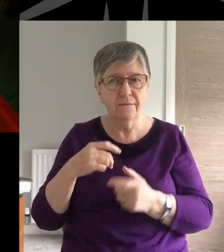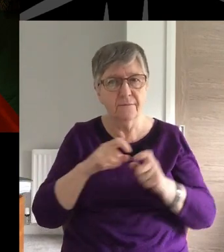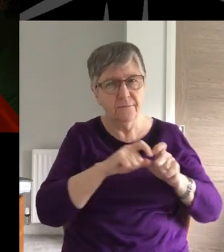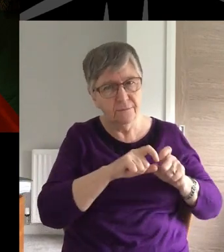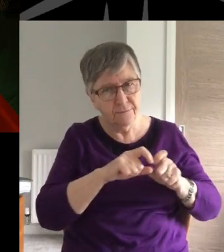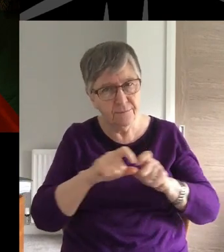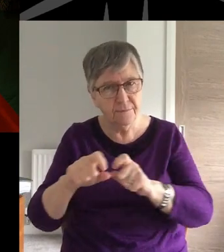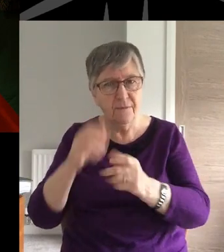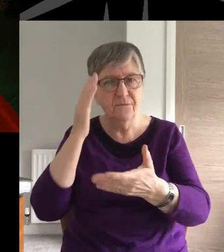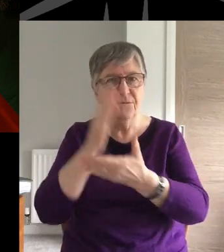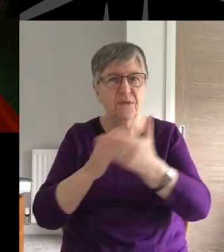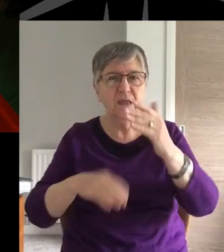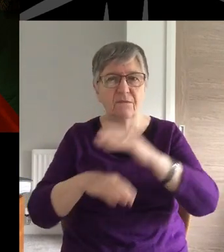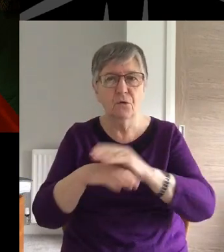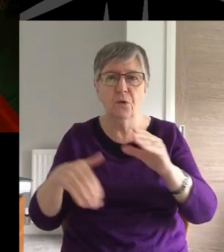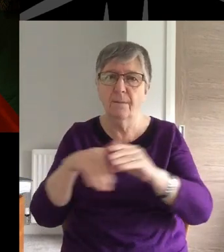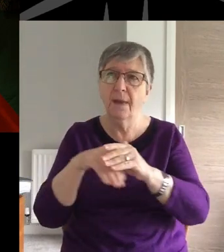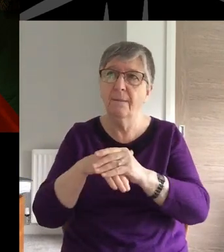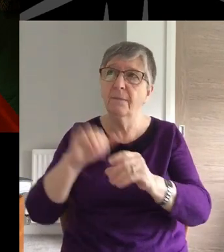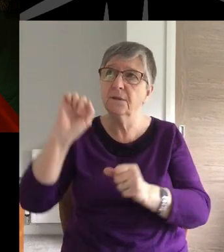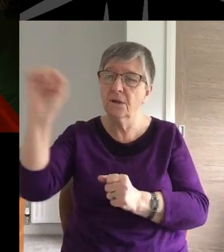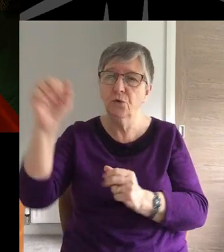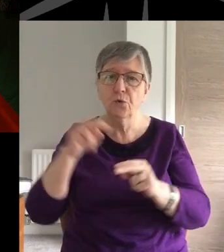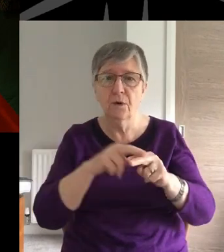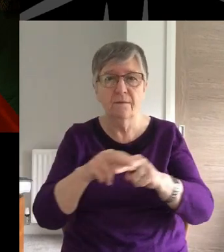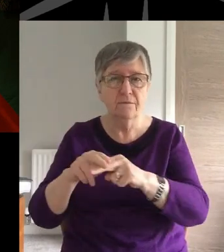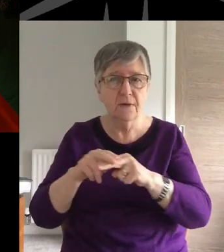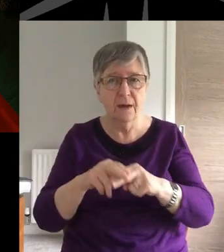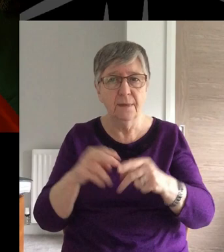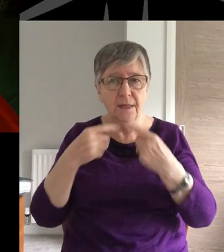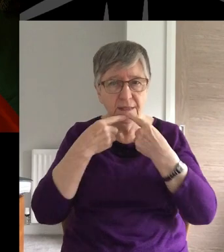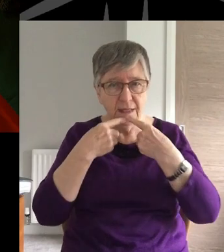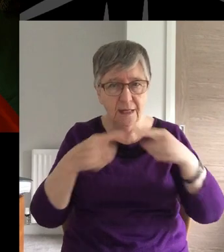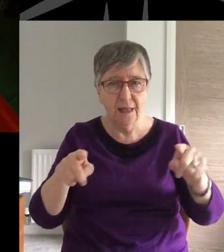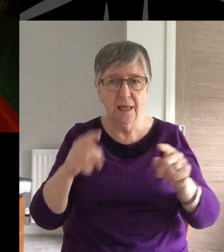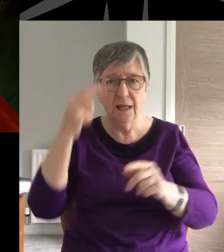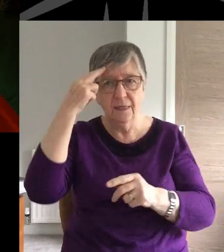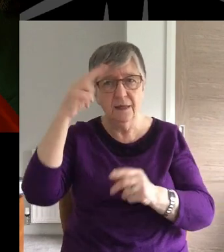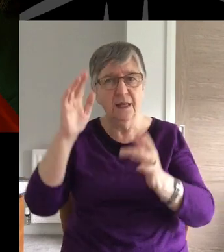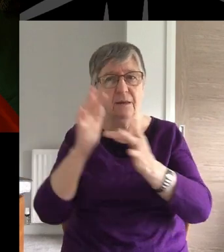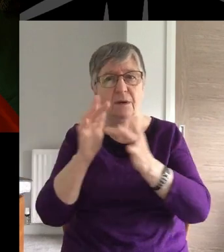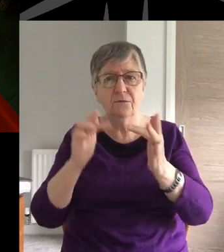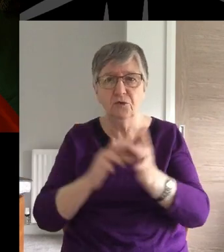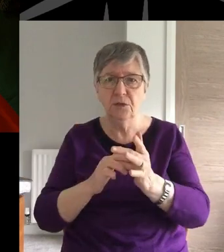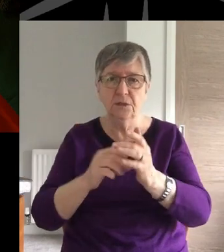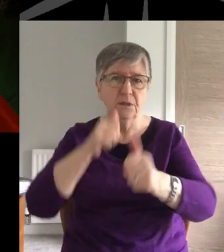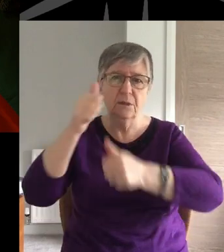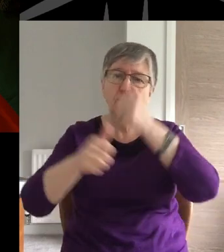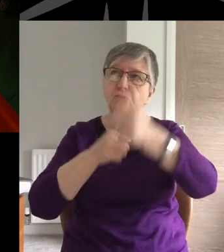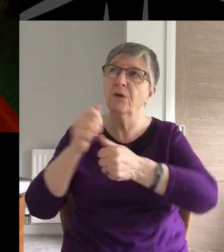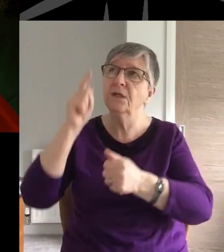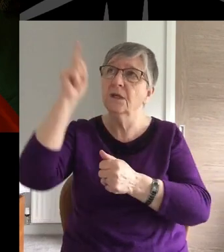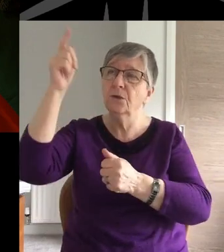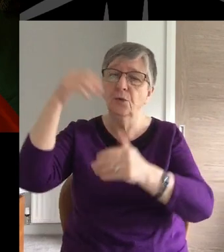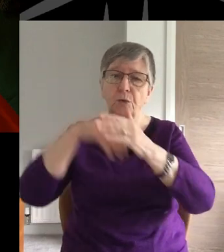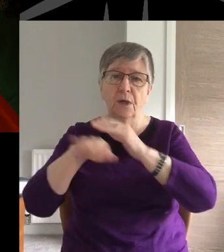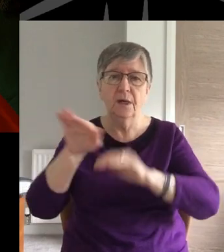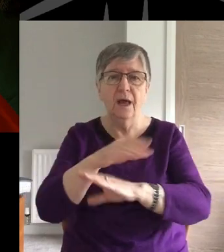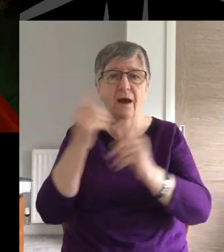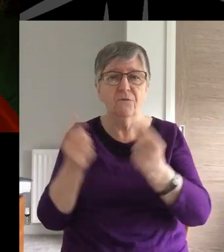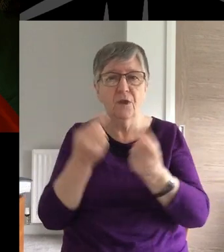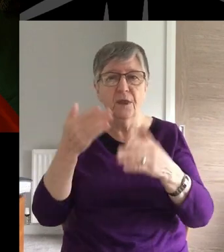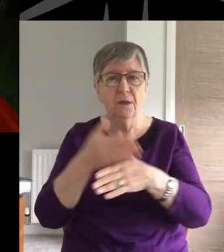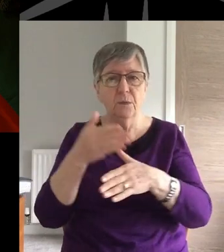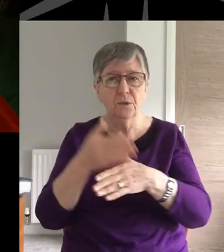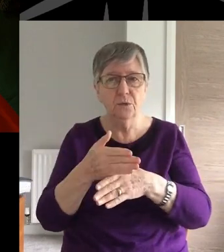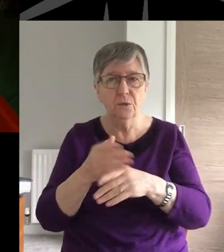your family, declaring your name and singing your praises in all that we do. Lord, in